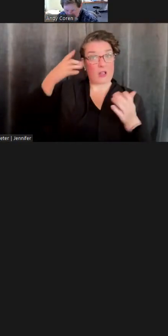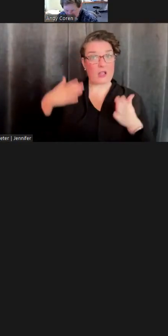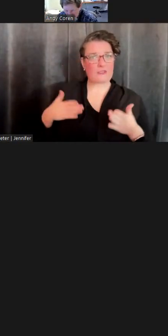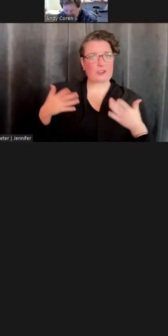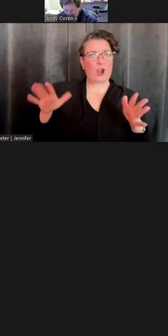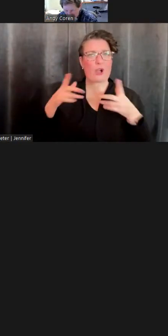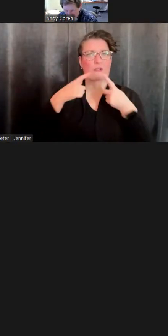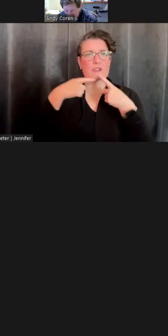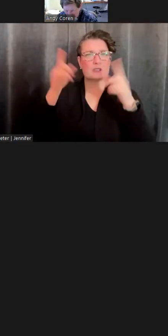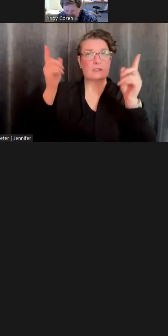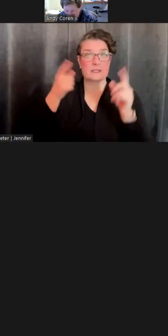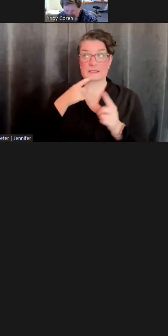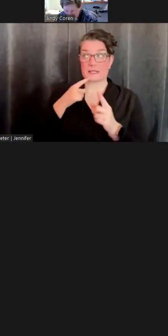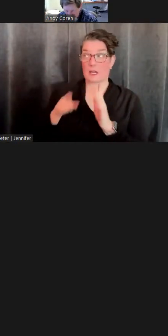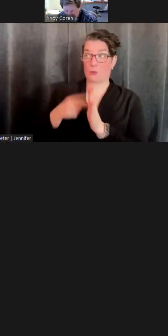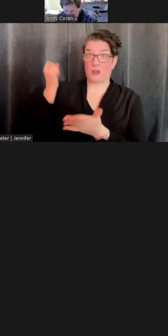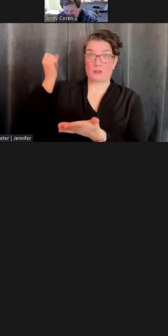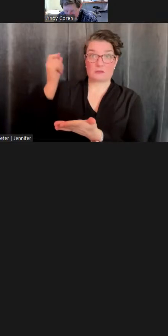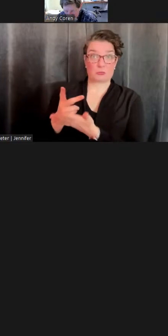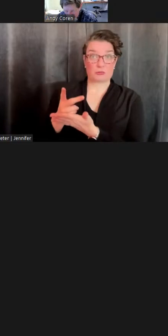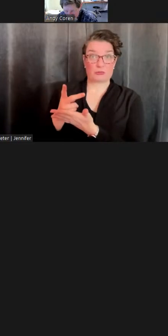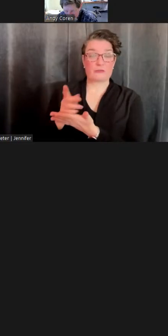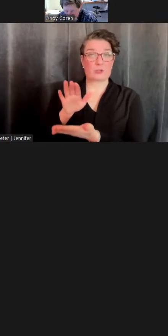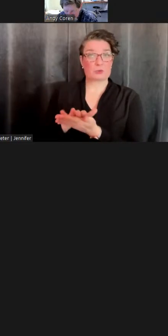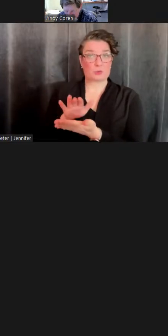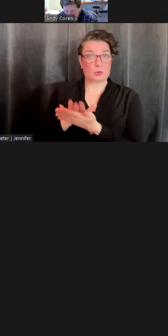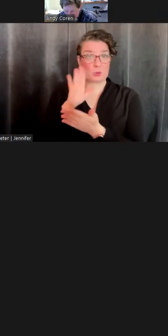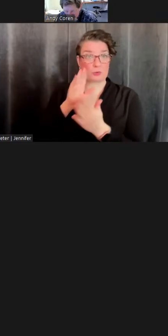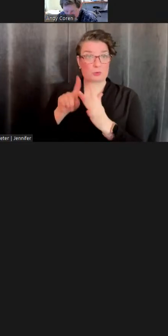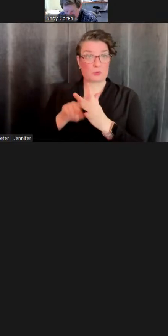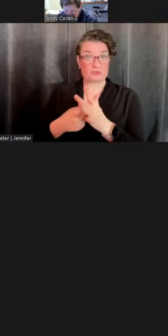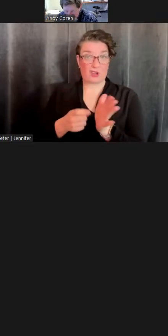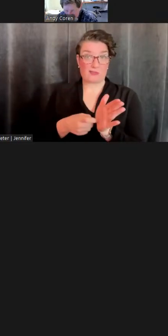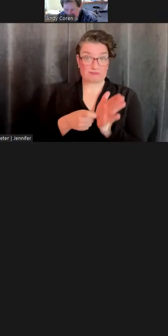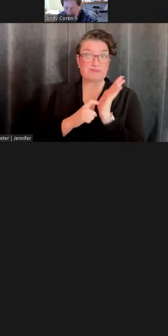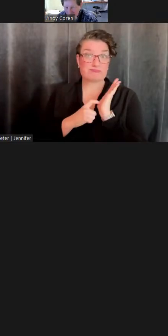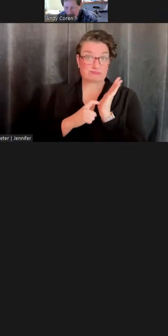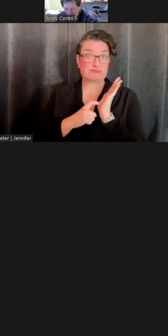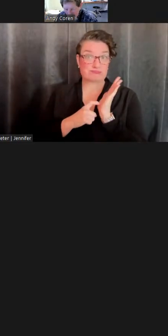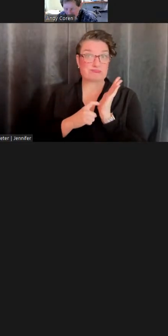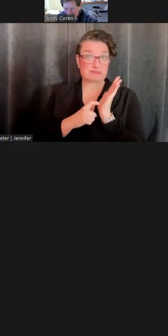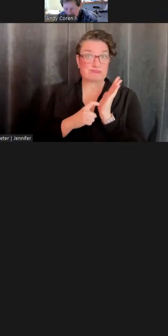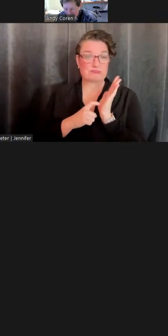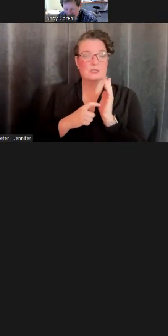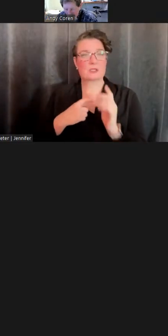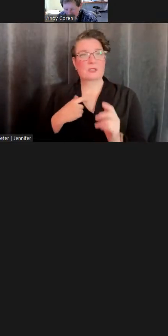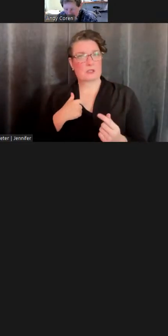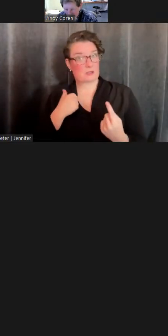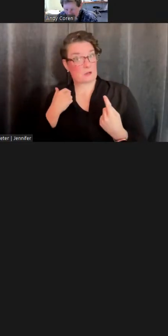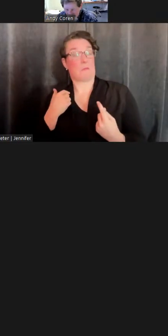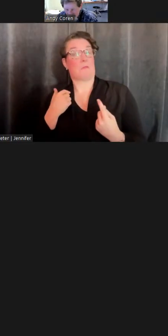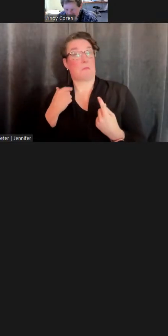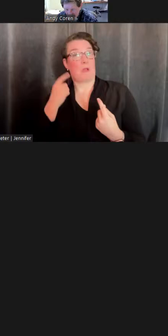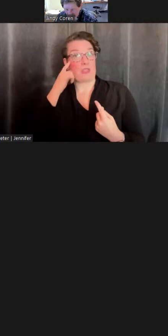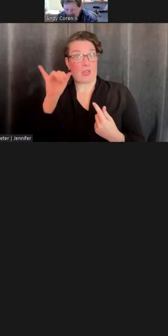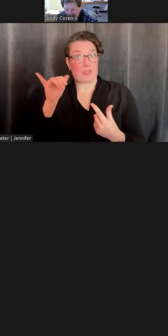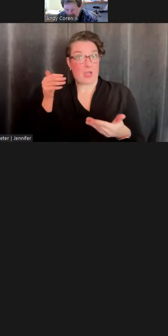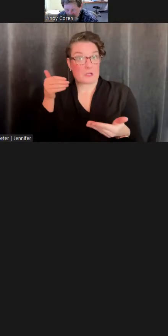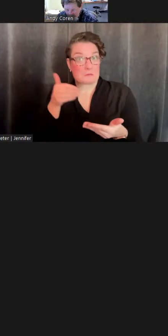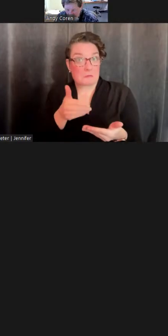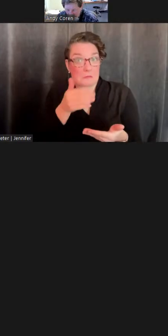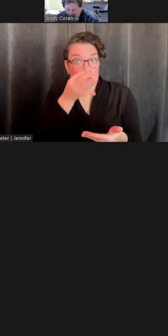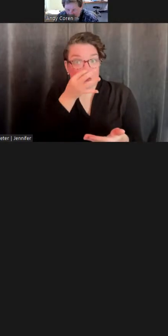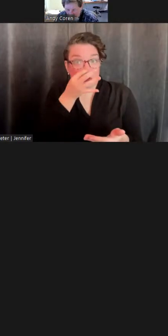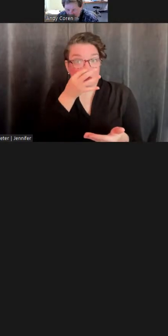statement that once it is approved, the schools will start to mandate. And I thought that was coming up soon. So could